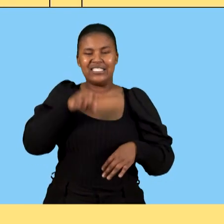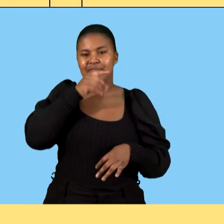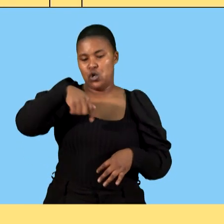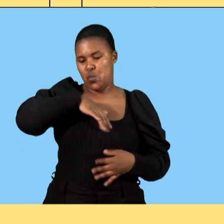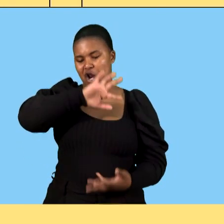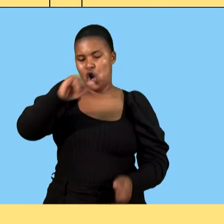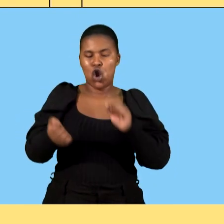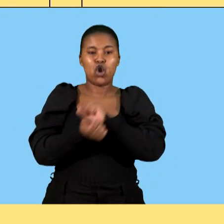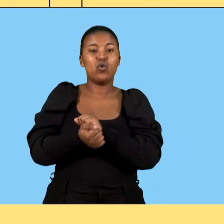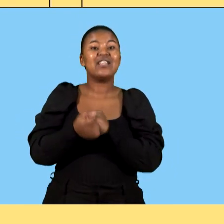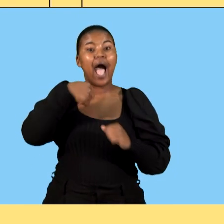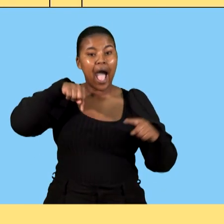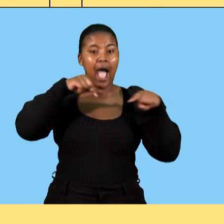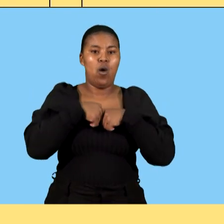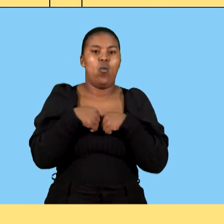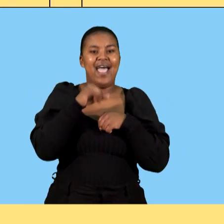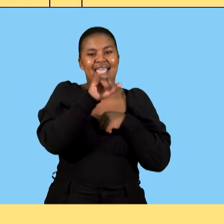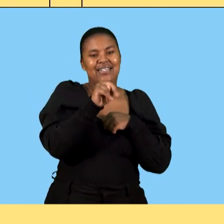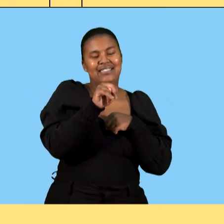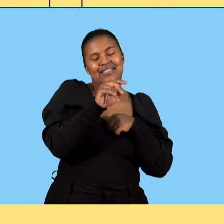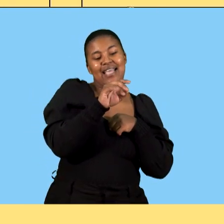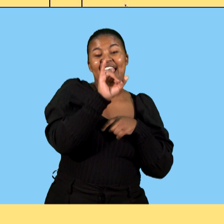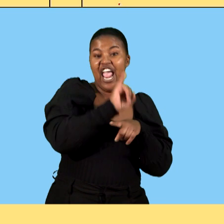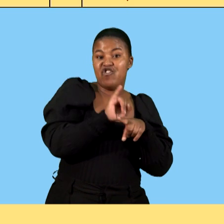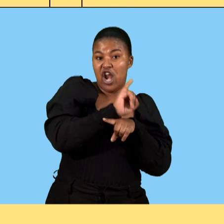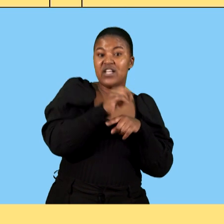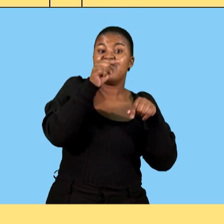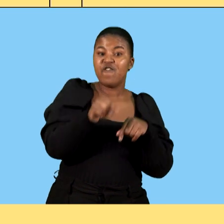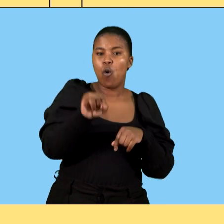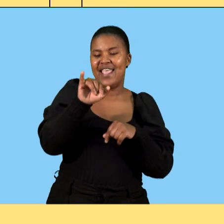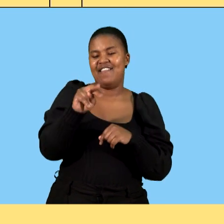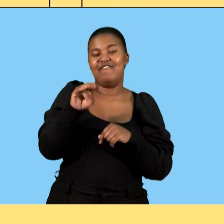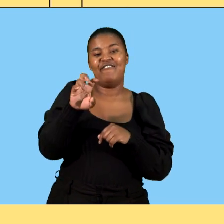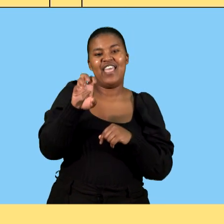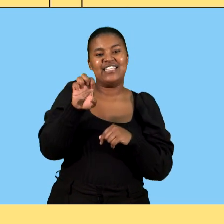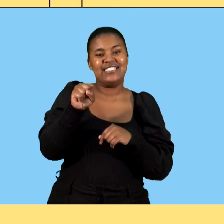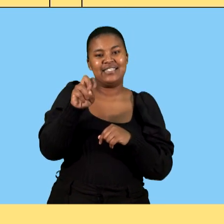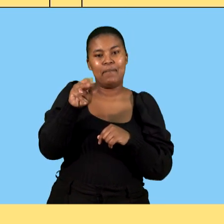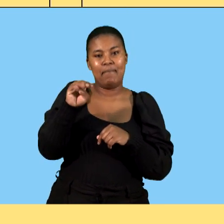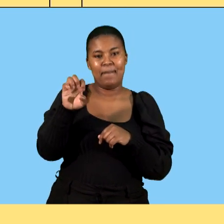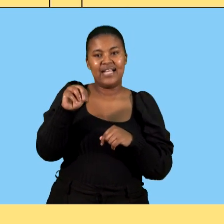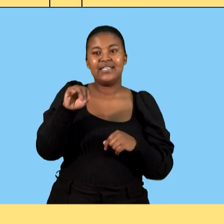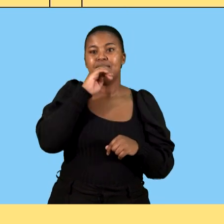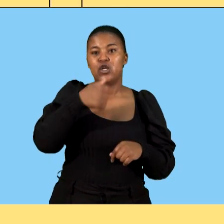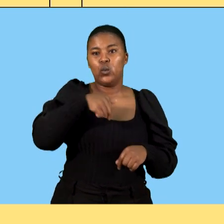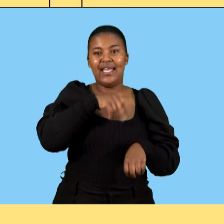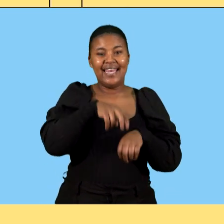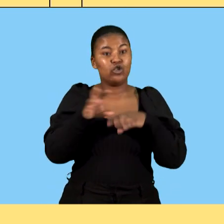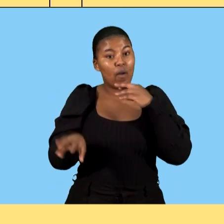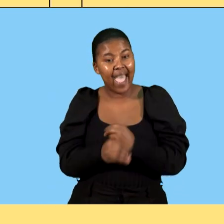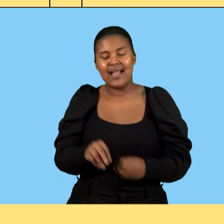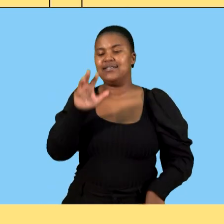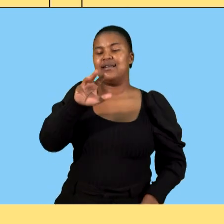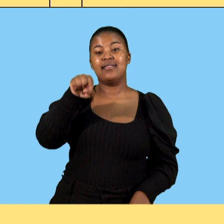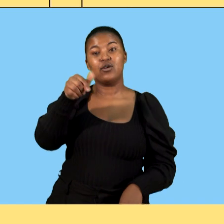our interest on investment account. So we need the total here. So we're going to add 9.6 and 3.2. That will